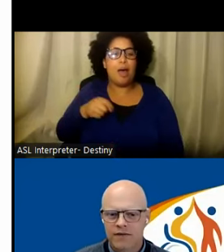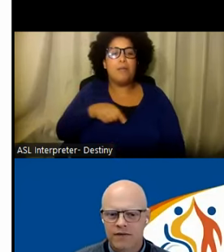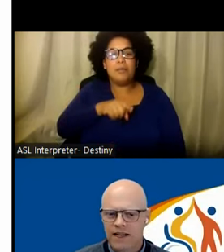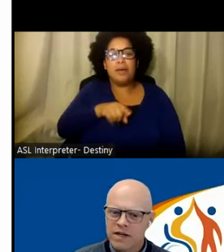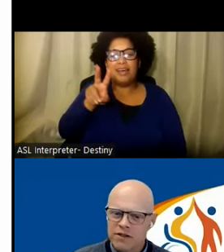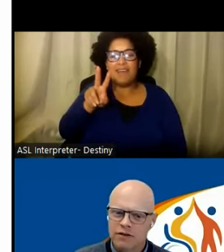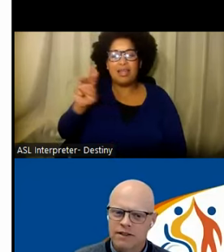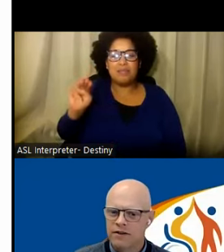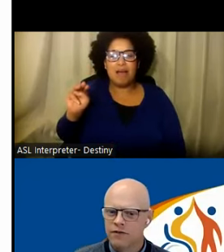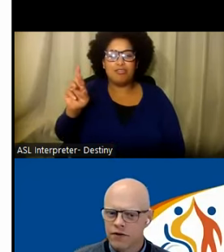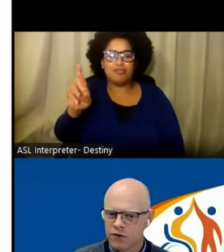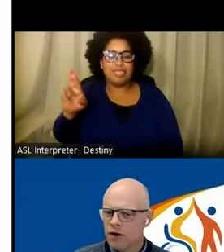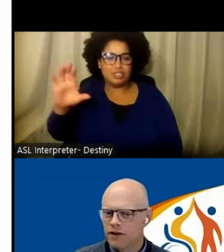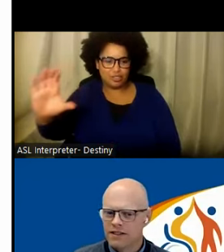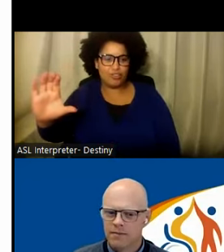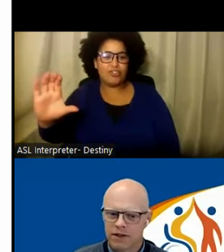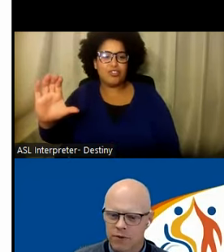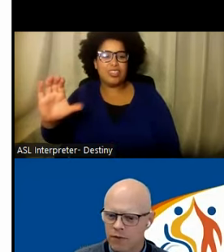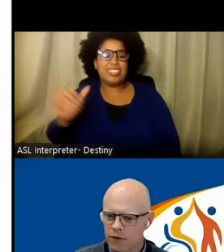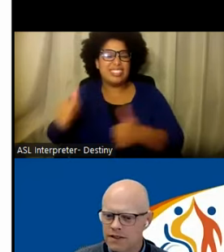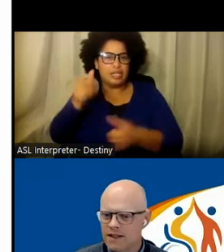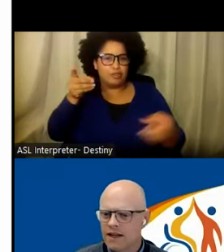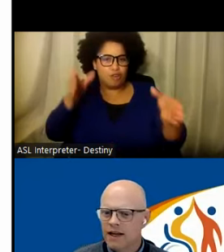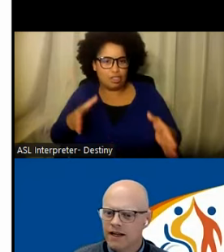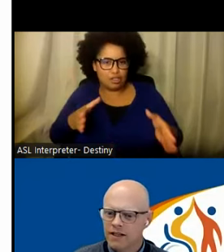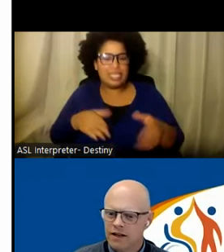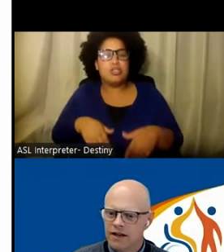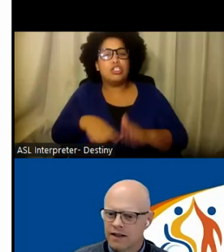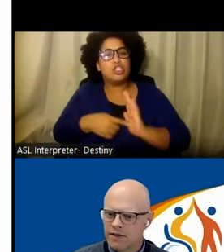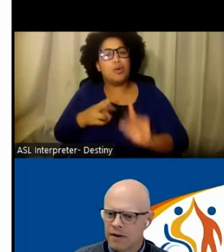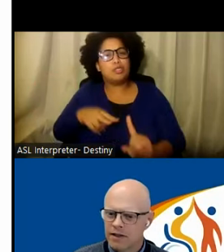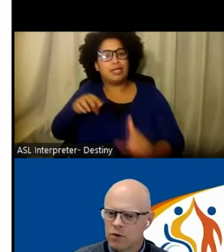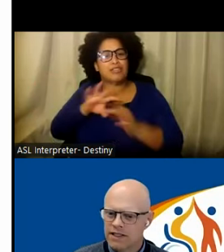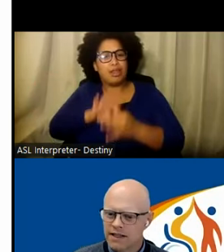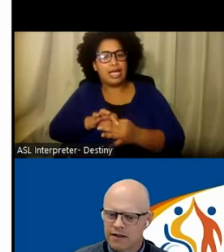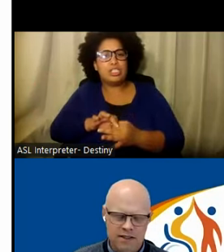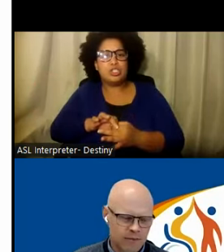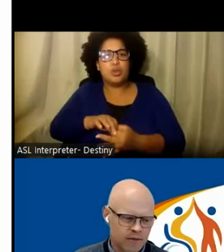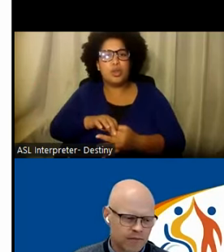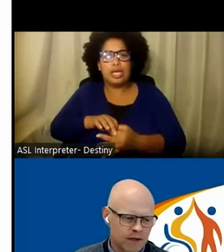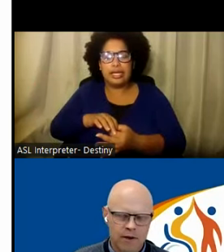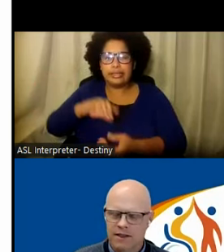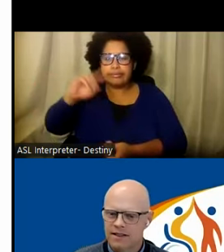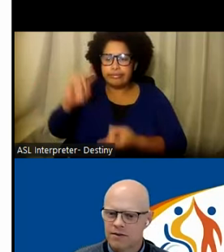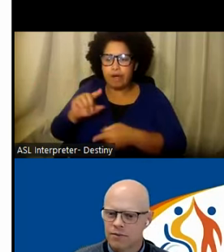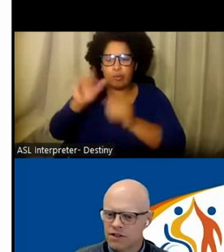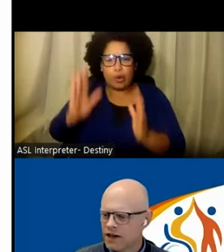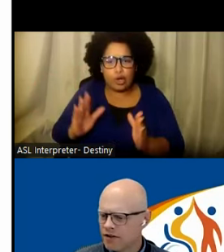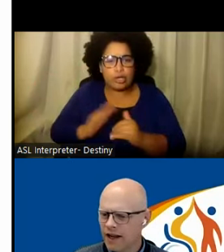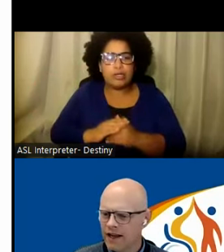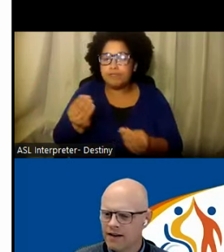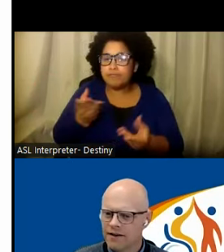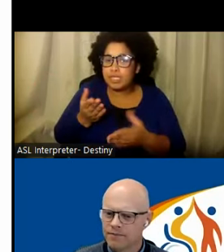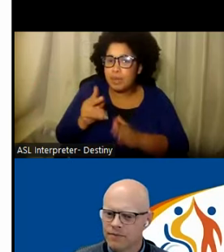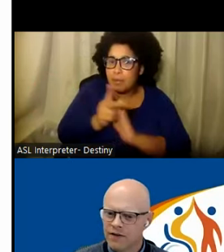going to give us a regional center view on the disability workforce and give us maybe a little more detail on some of the policies that were just